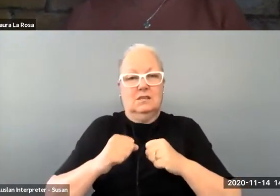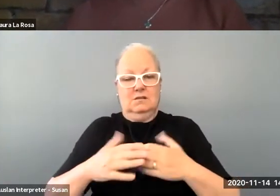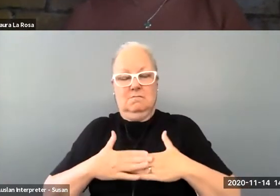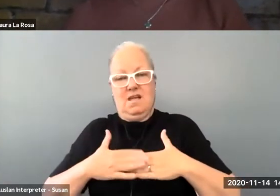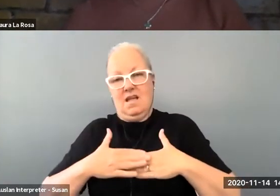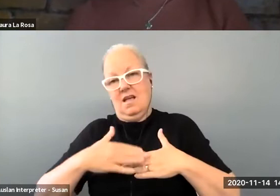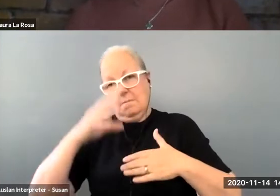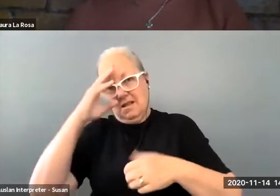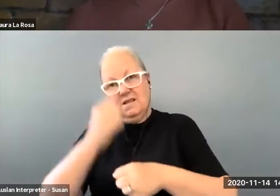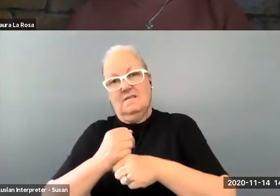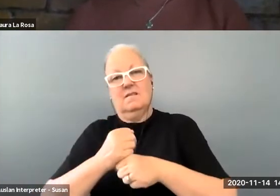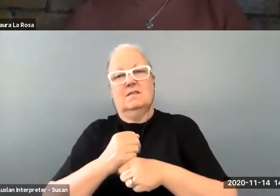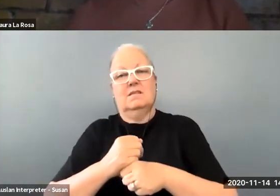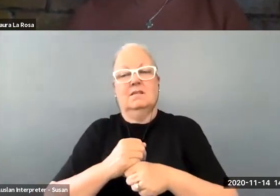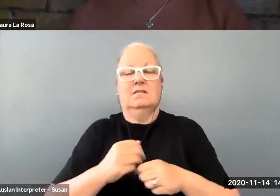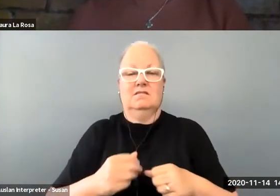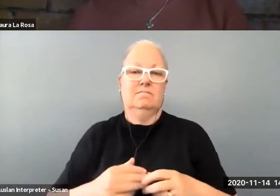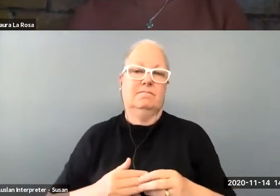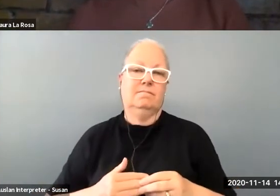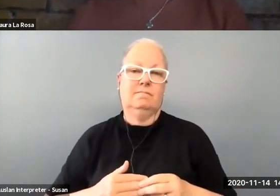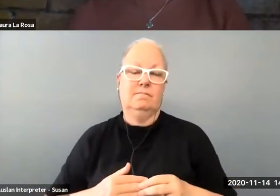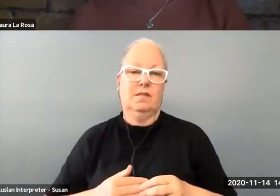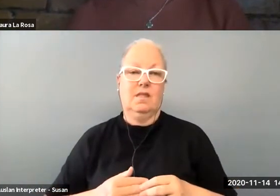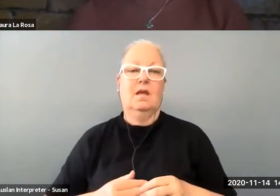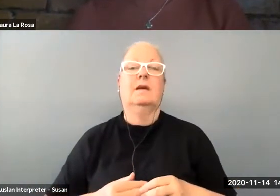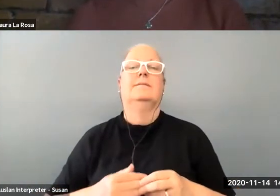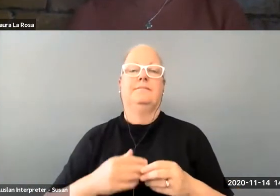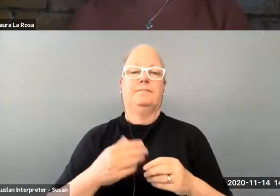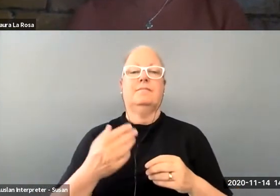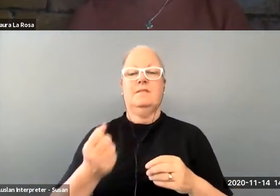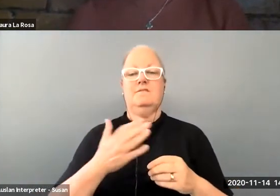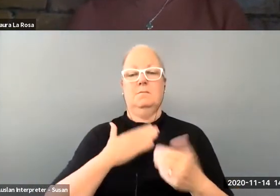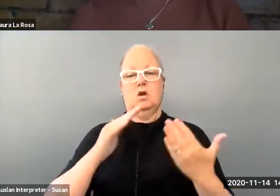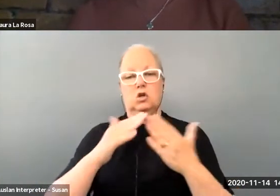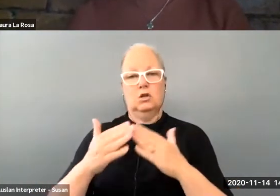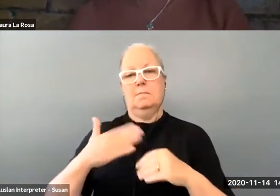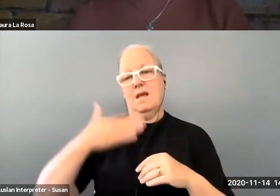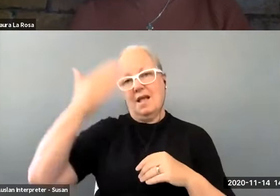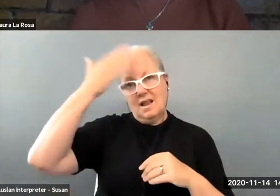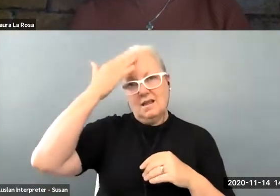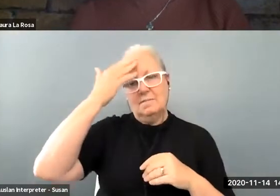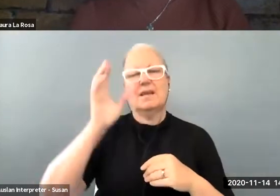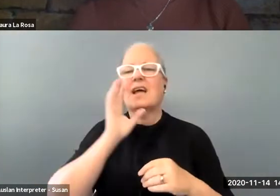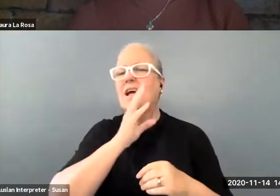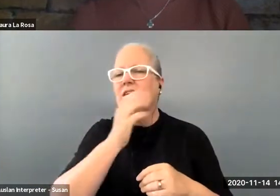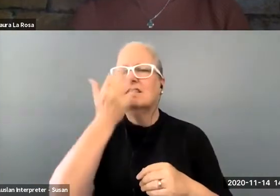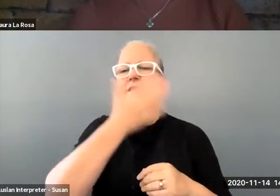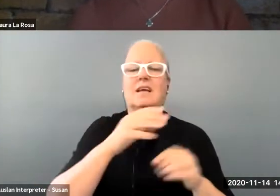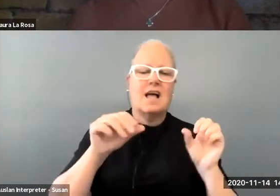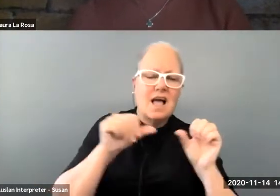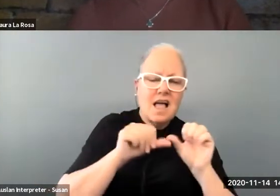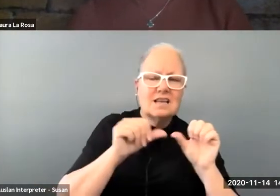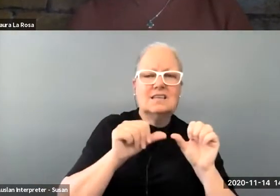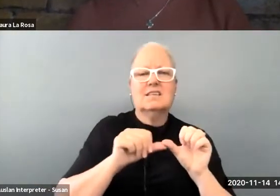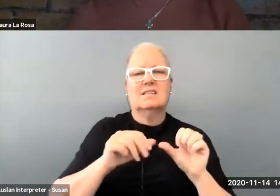beliefs and where I'm coming from. And I think too, having the support of my community and my elders and my cousins and my aunties and, you